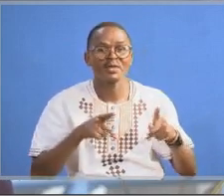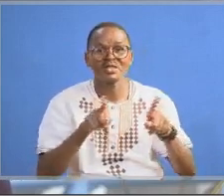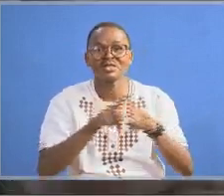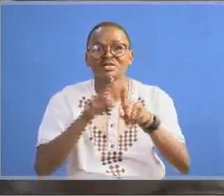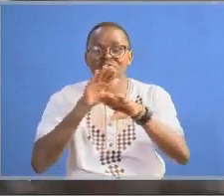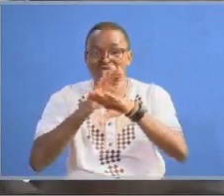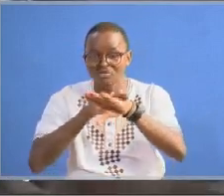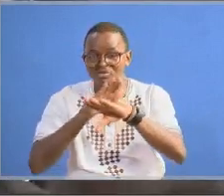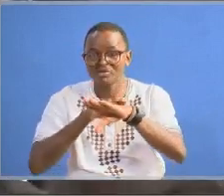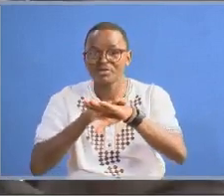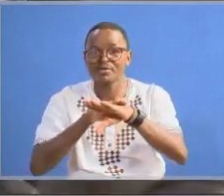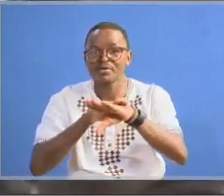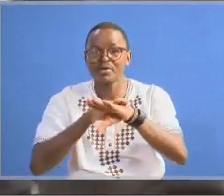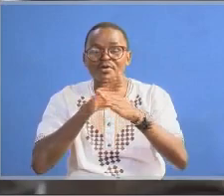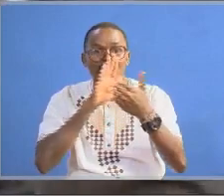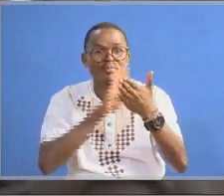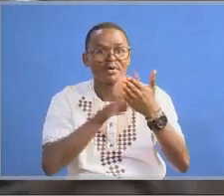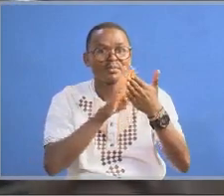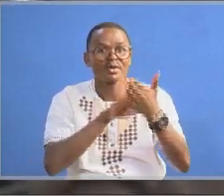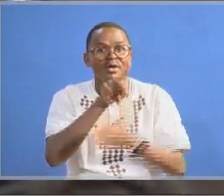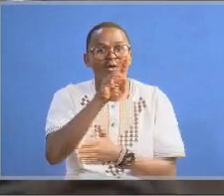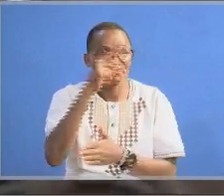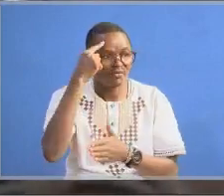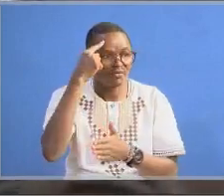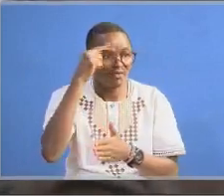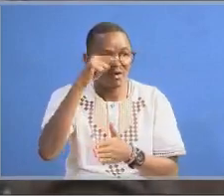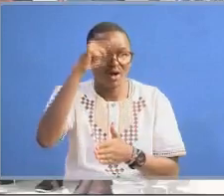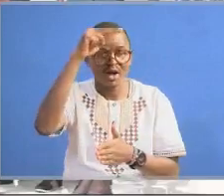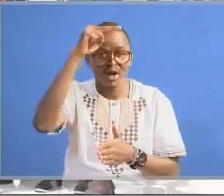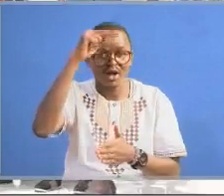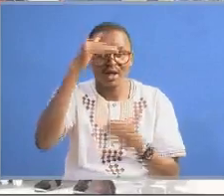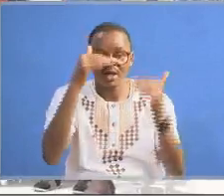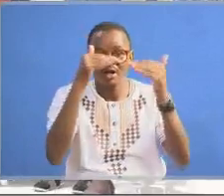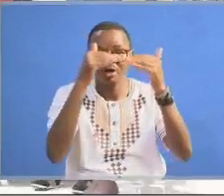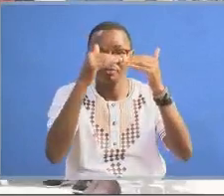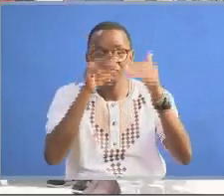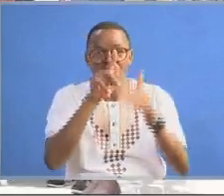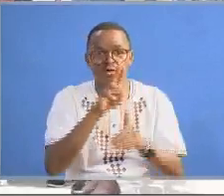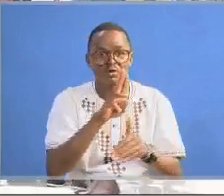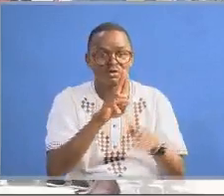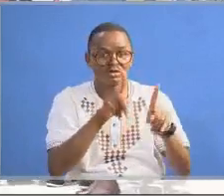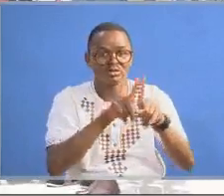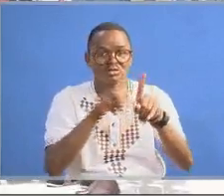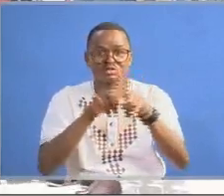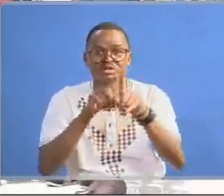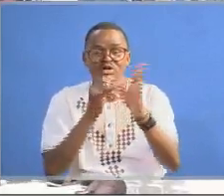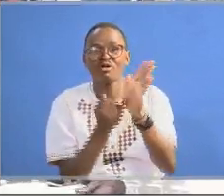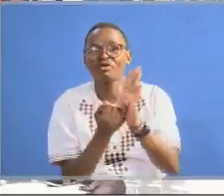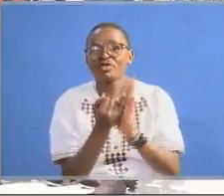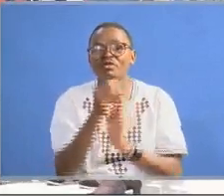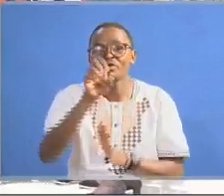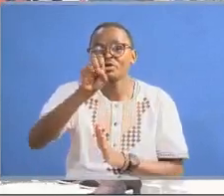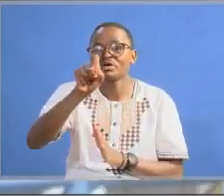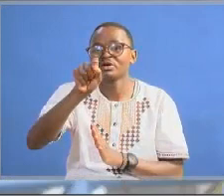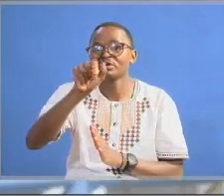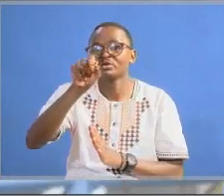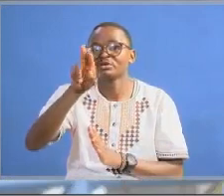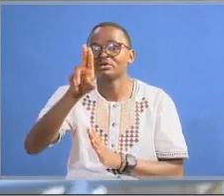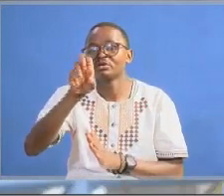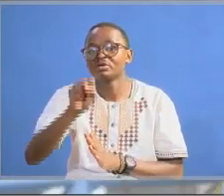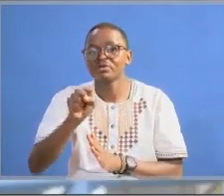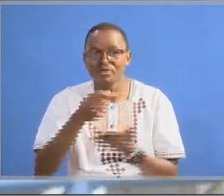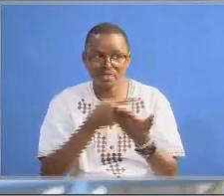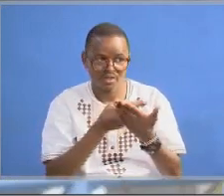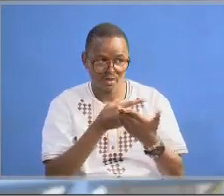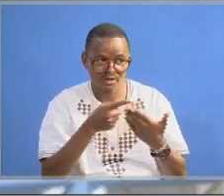good investors. He applauds Kenyatta University for high levels of education standards, more so on the integrity status. The